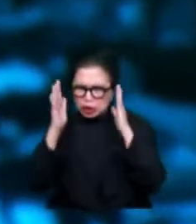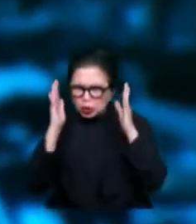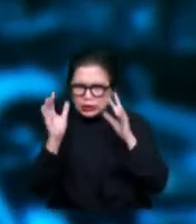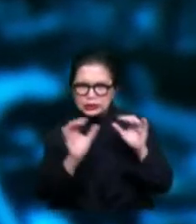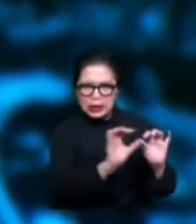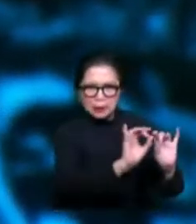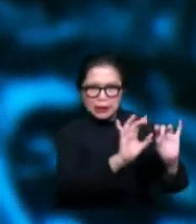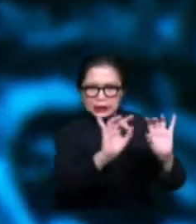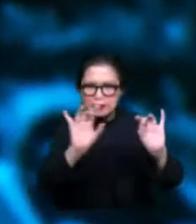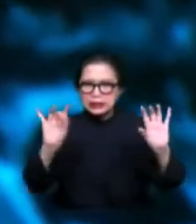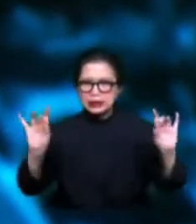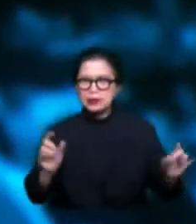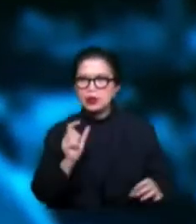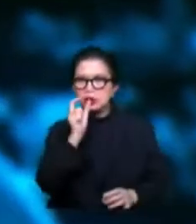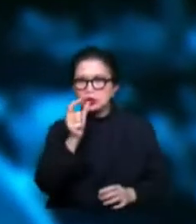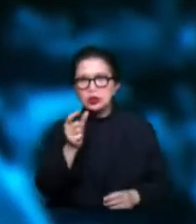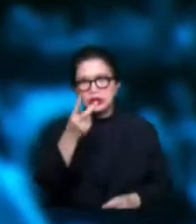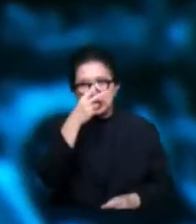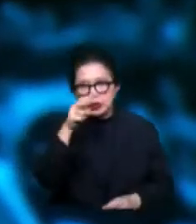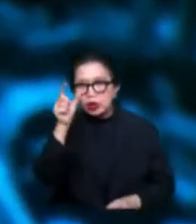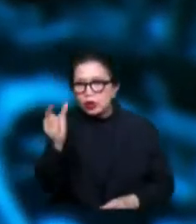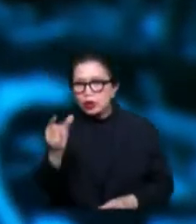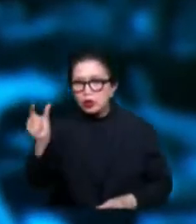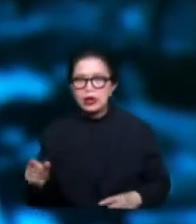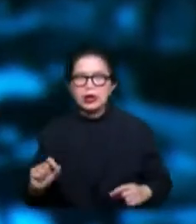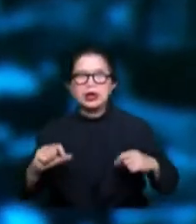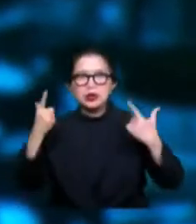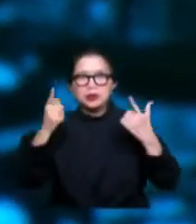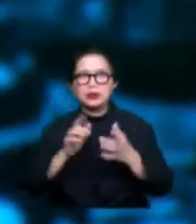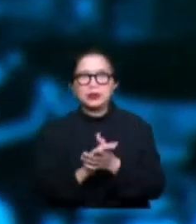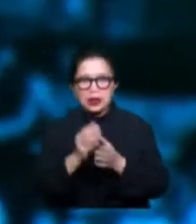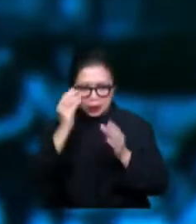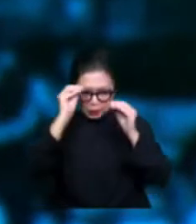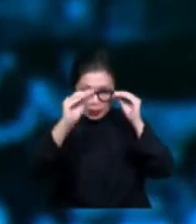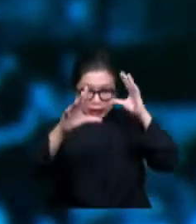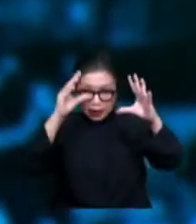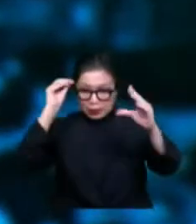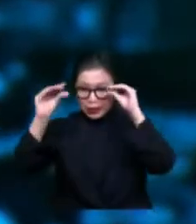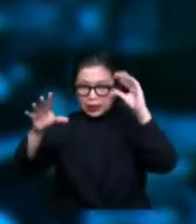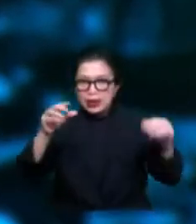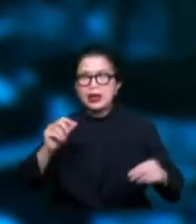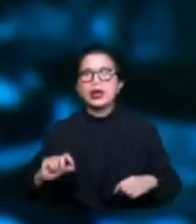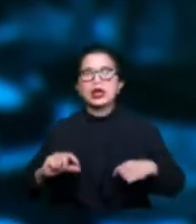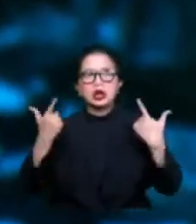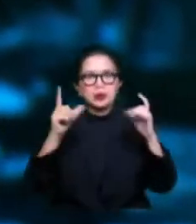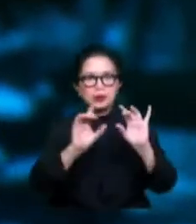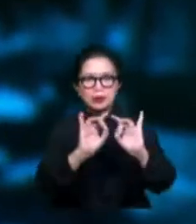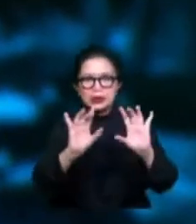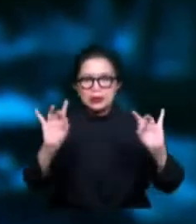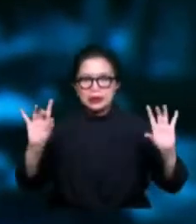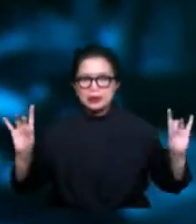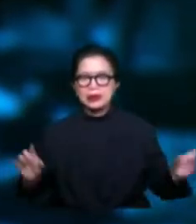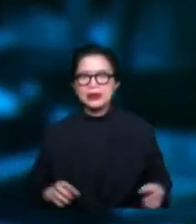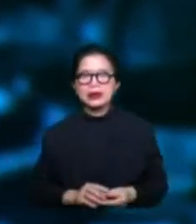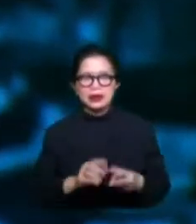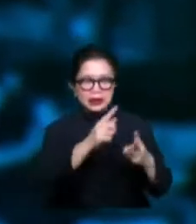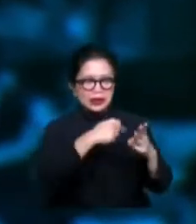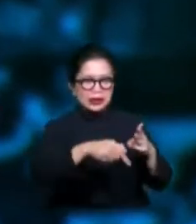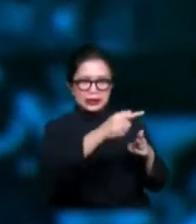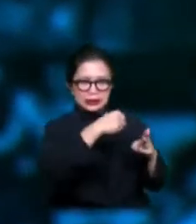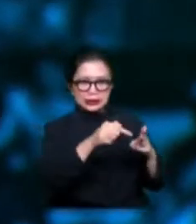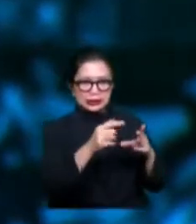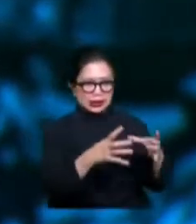experience. Cities also affect health. There are three broad categories that explain how city living can